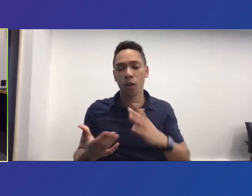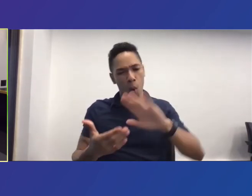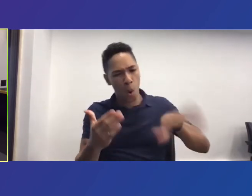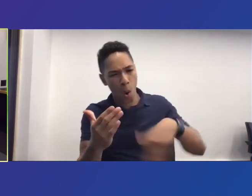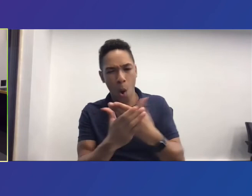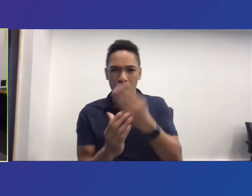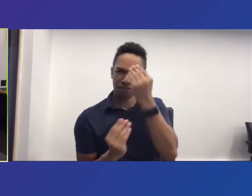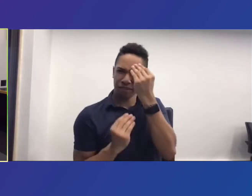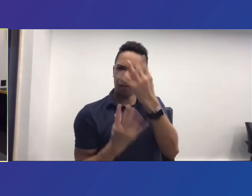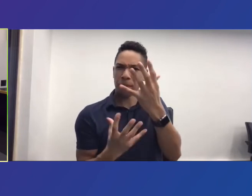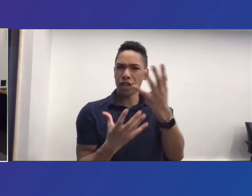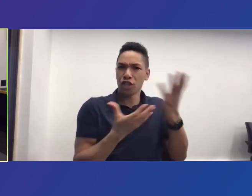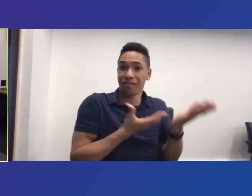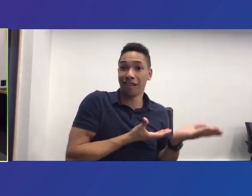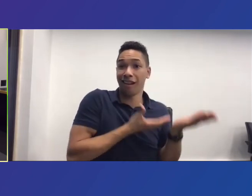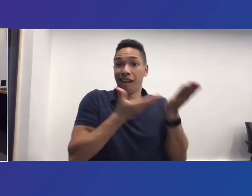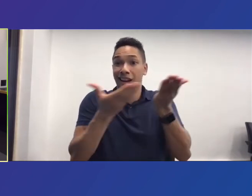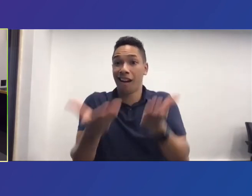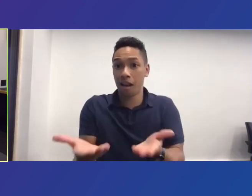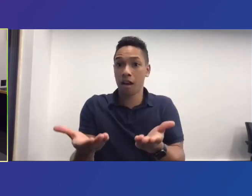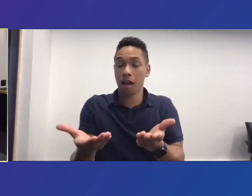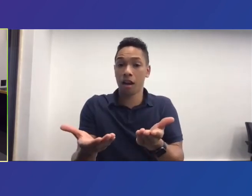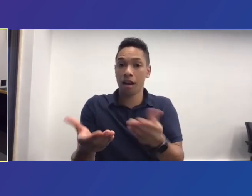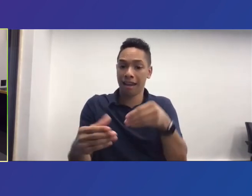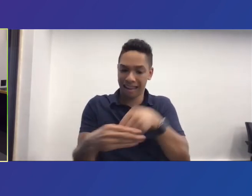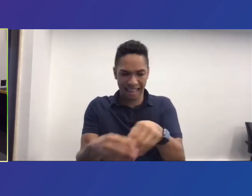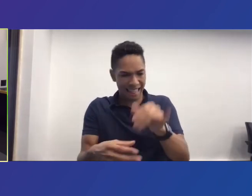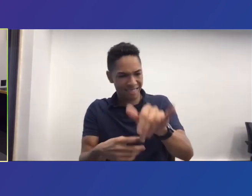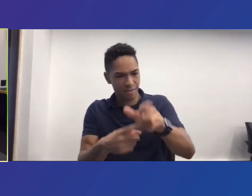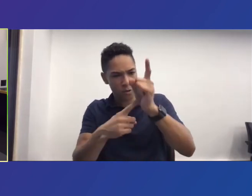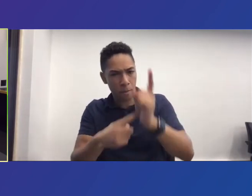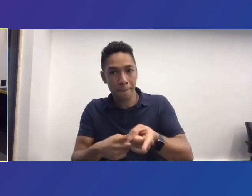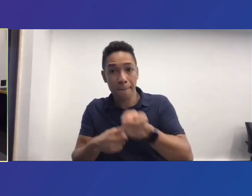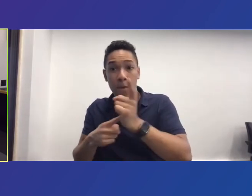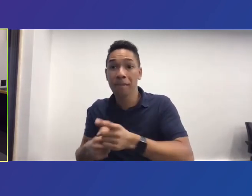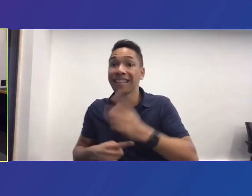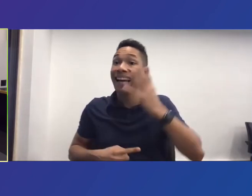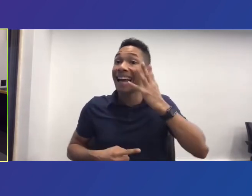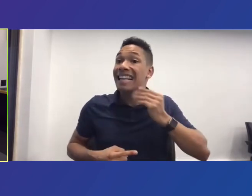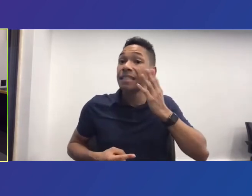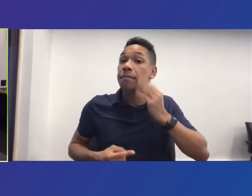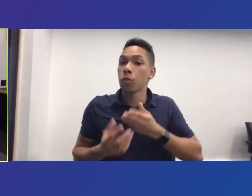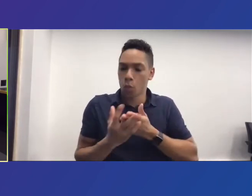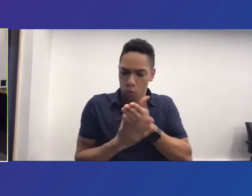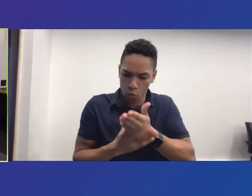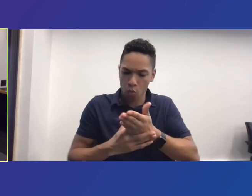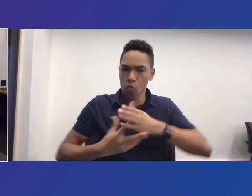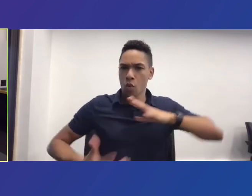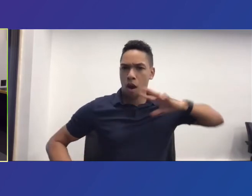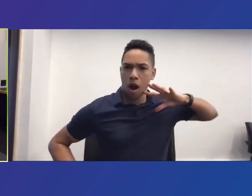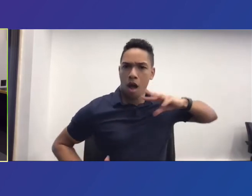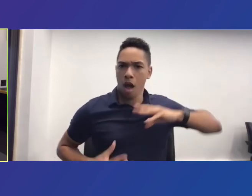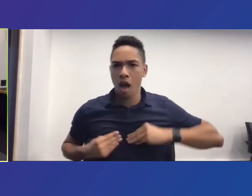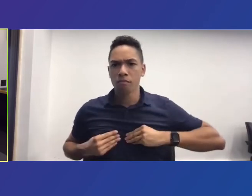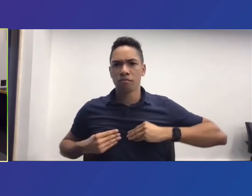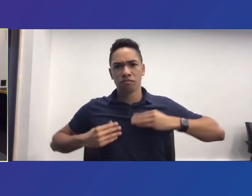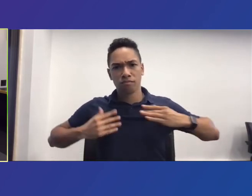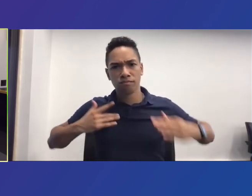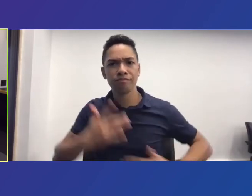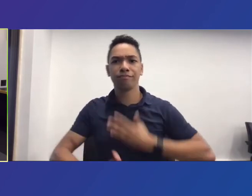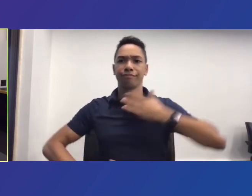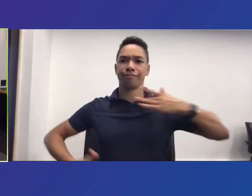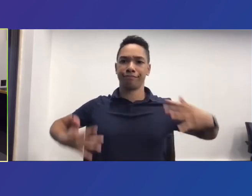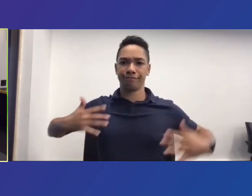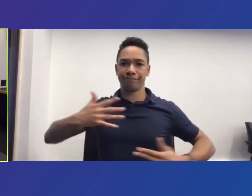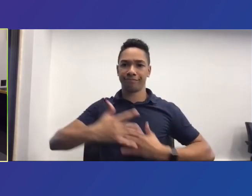was carried on in those movements, experiencing it through the body. And working with all of you,